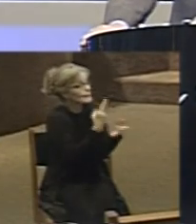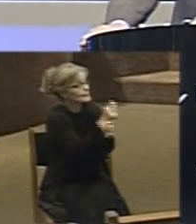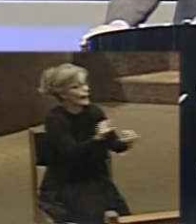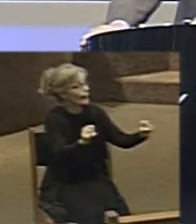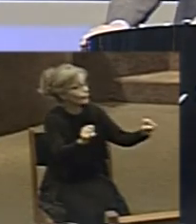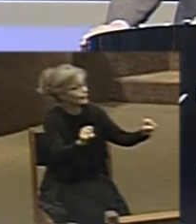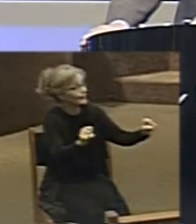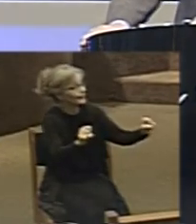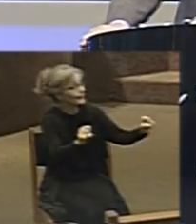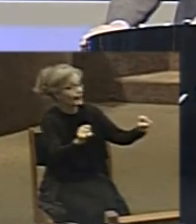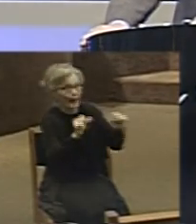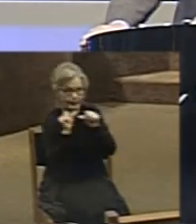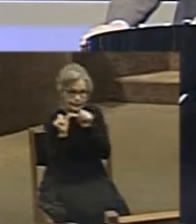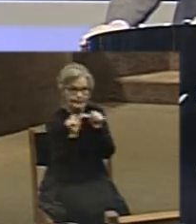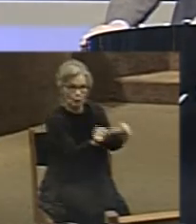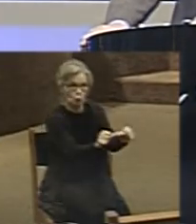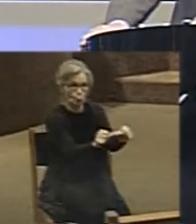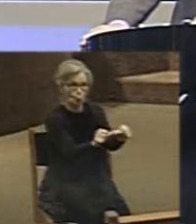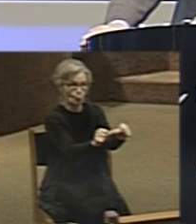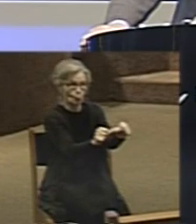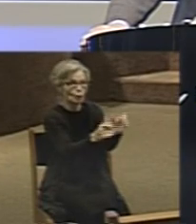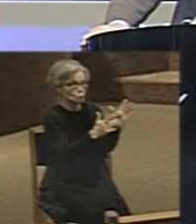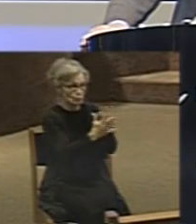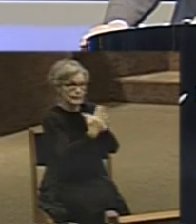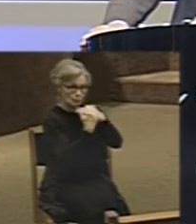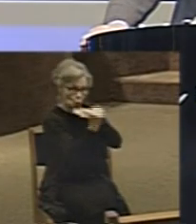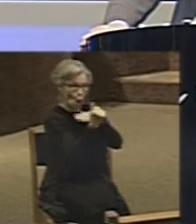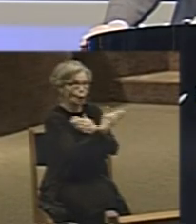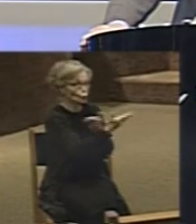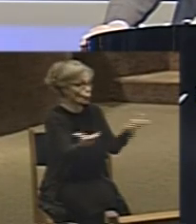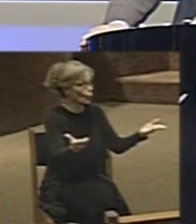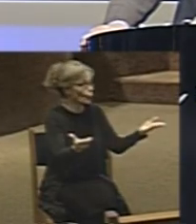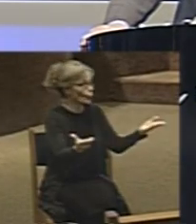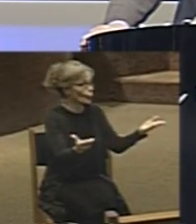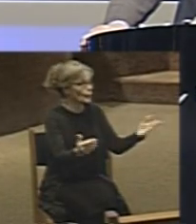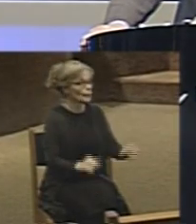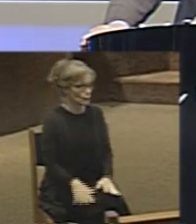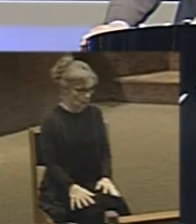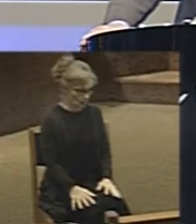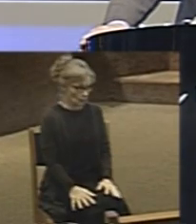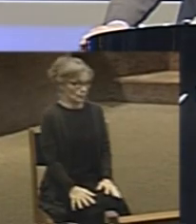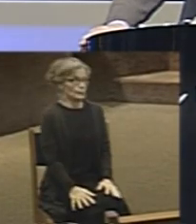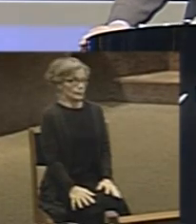and to which we have been called to be faithful.